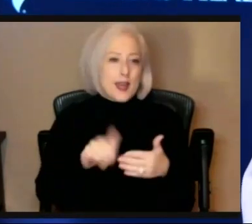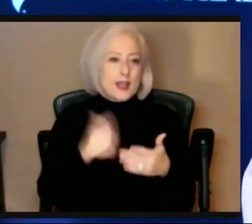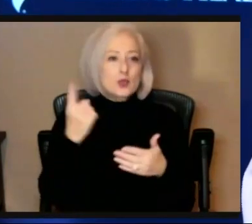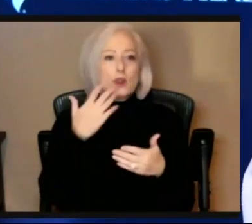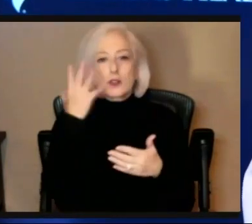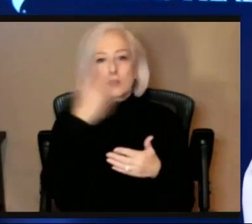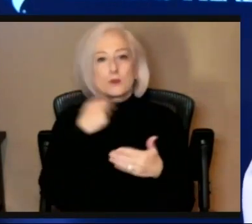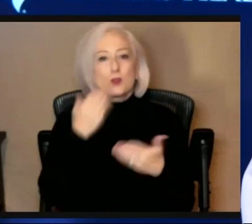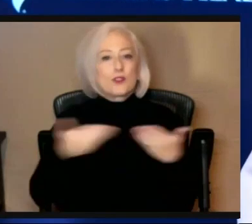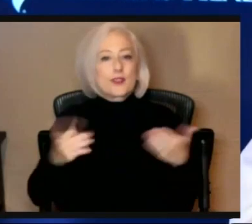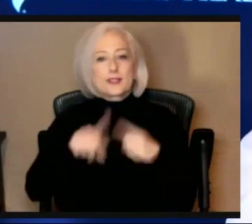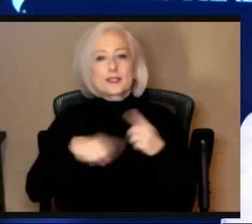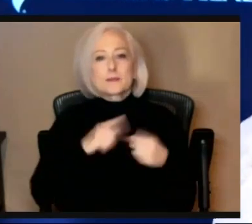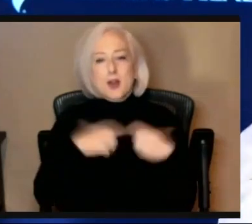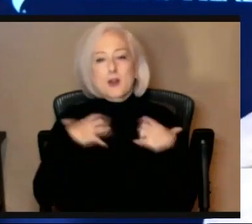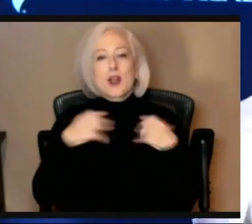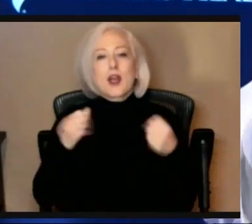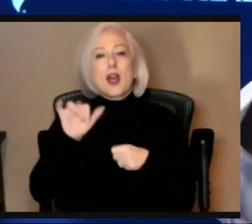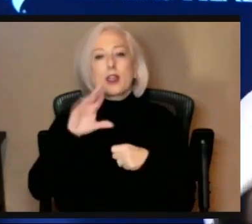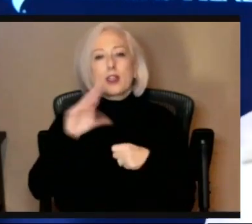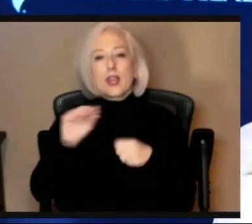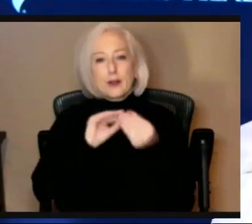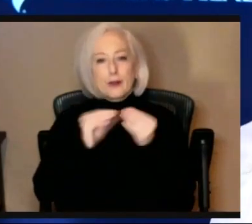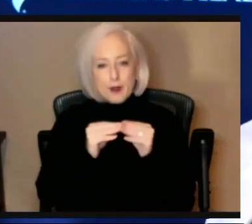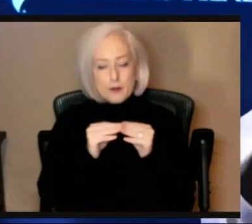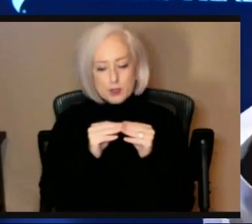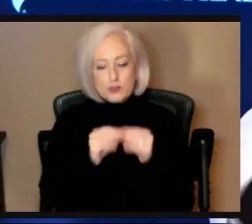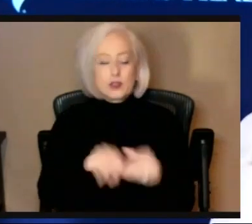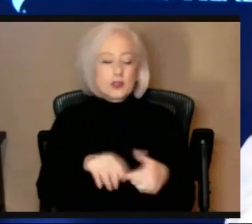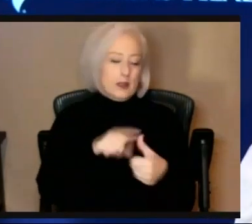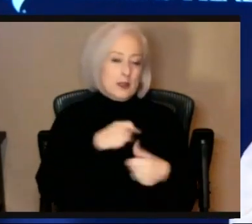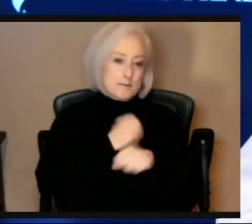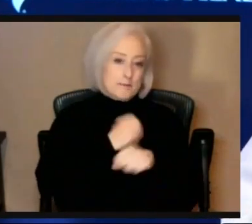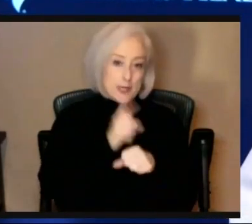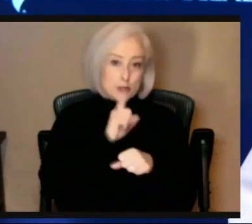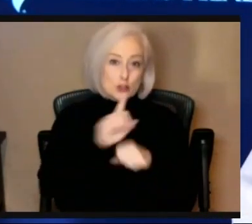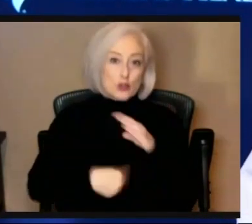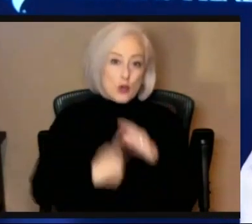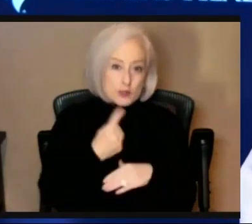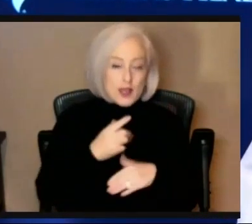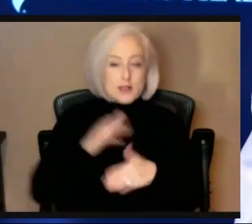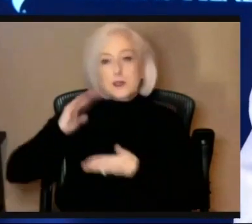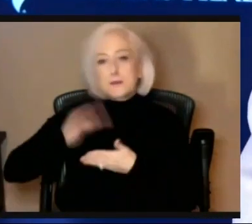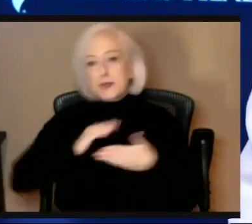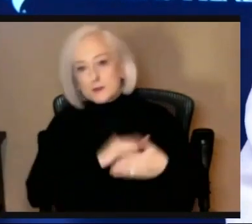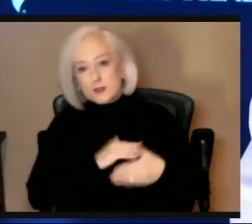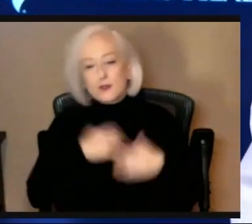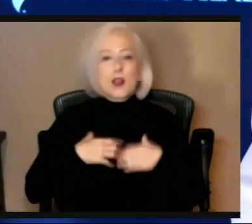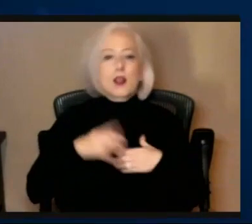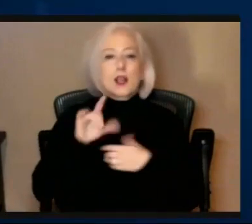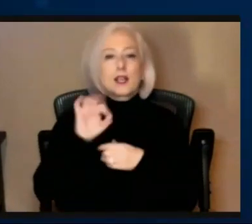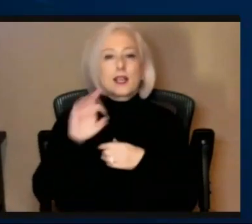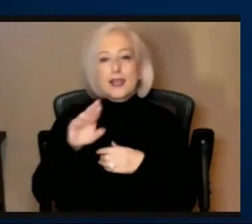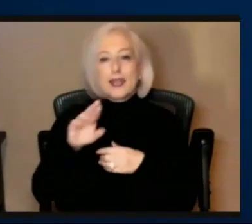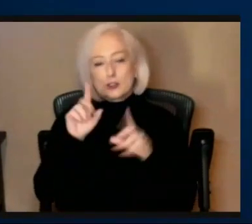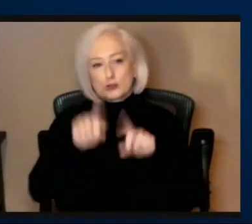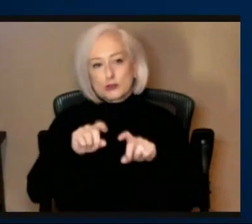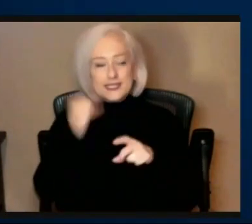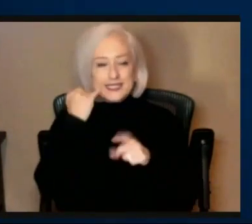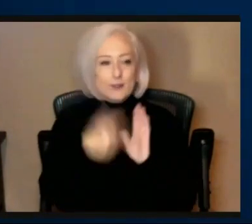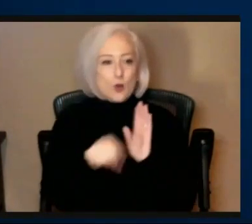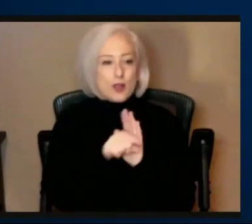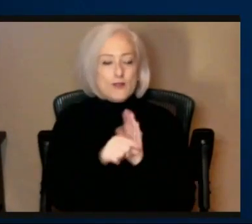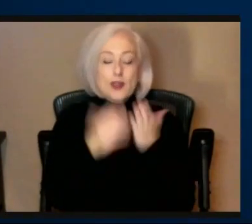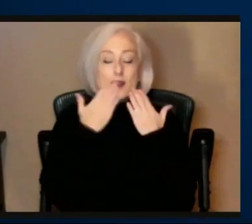we make sure that people get their colonoscopy, get their mammogram, and get their lung cancer screening if they qualify. Great advice. Thanks for being with us today.